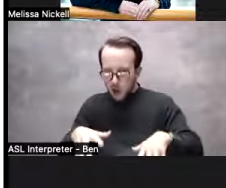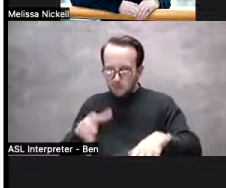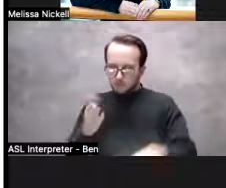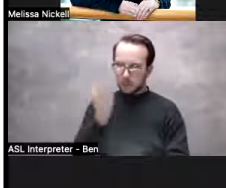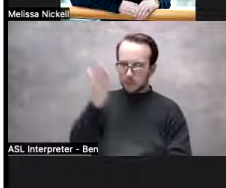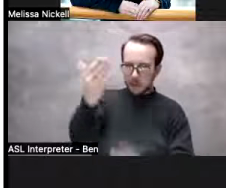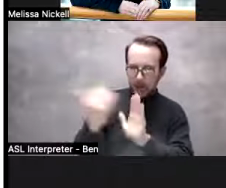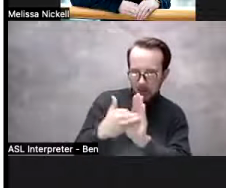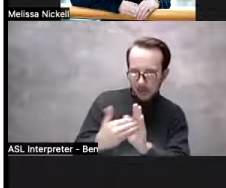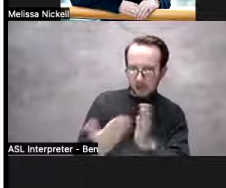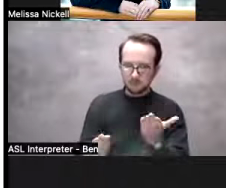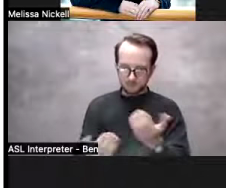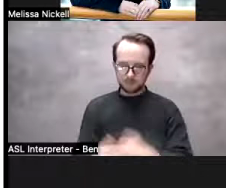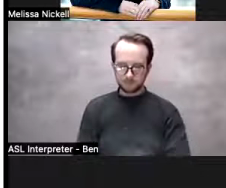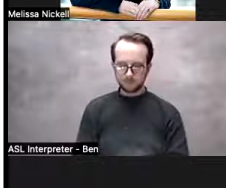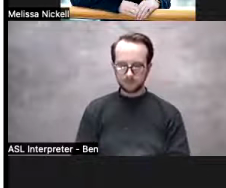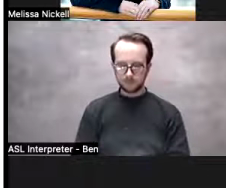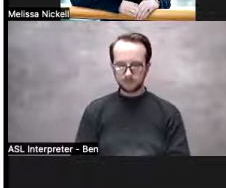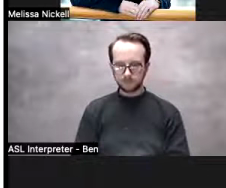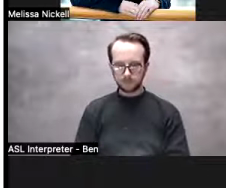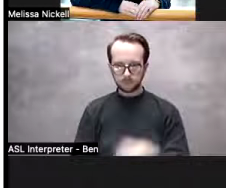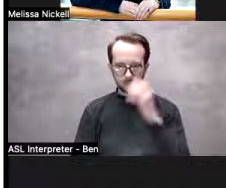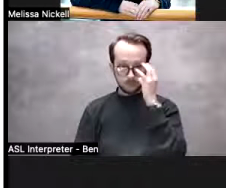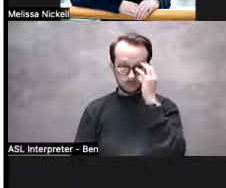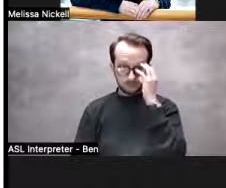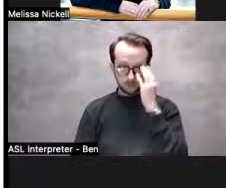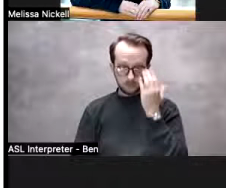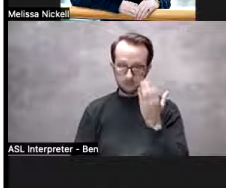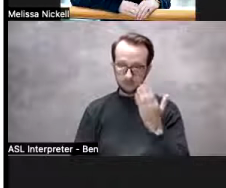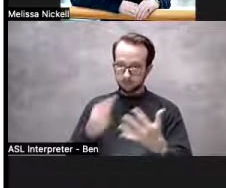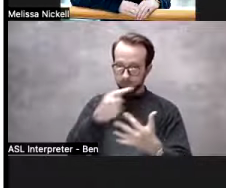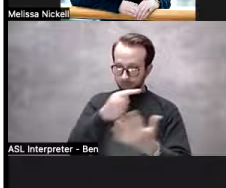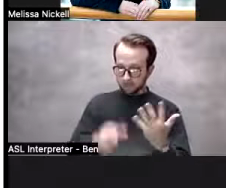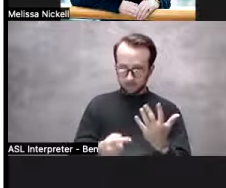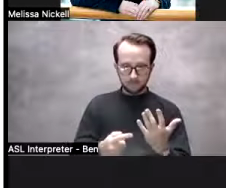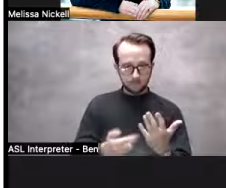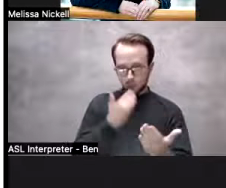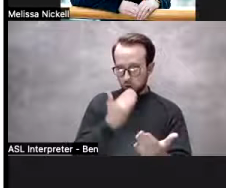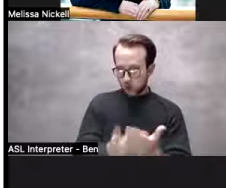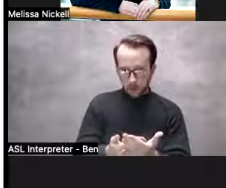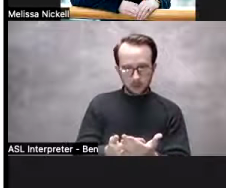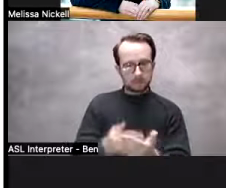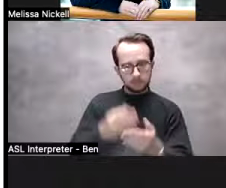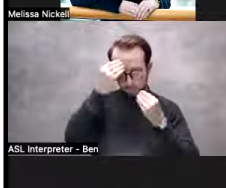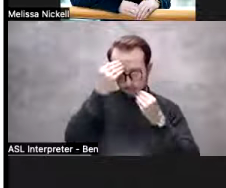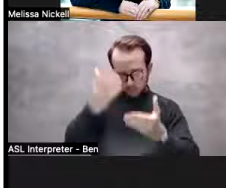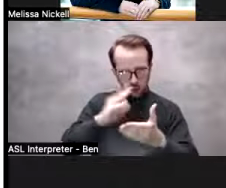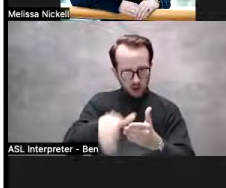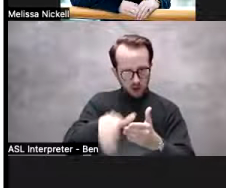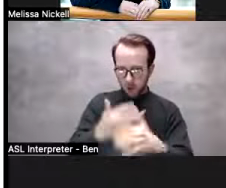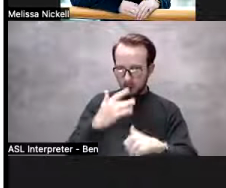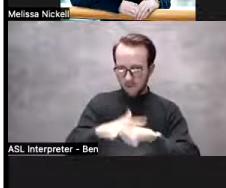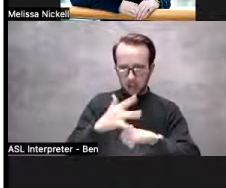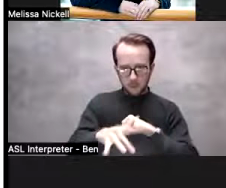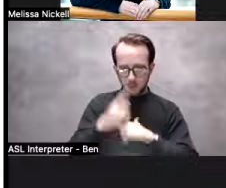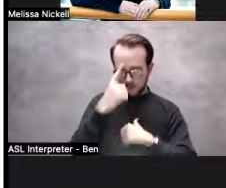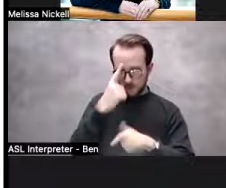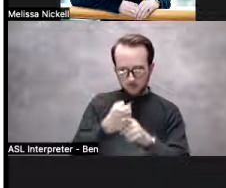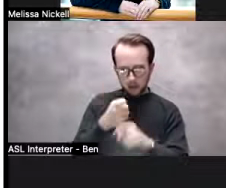not. Okay, so again, a lot of good information here, and it's all available from